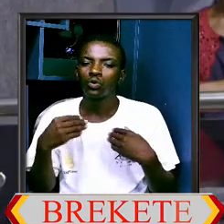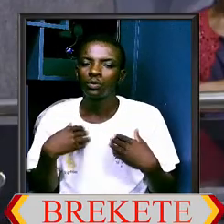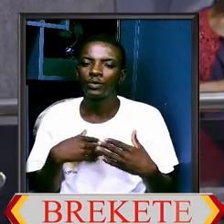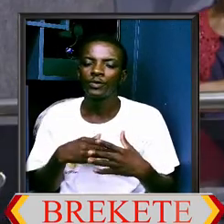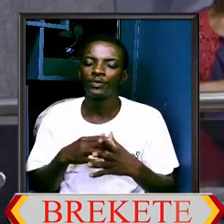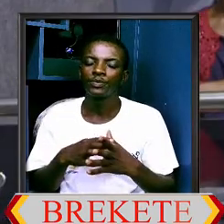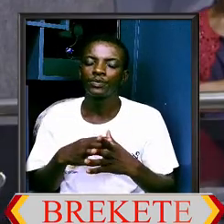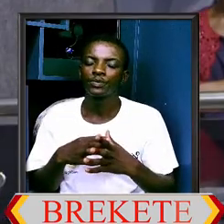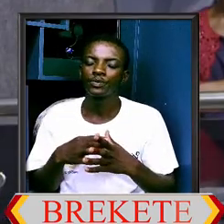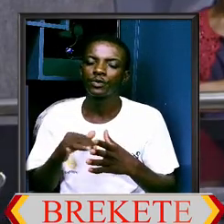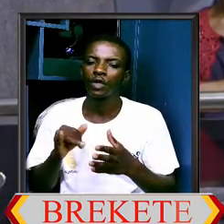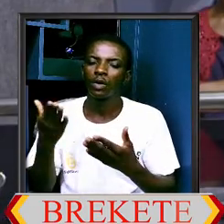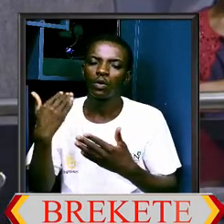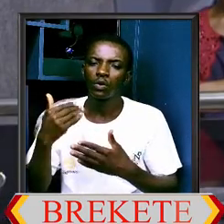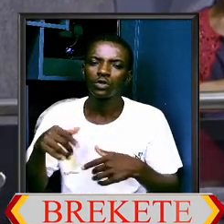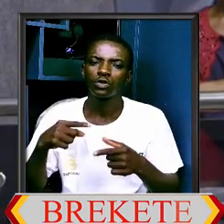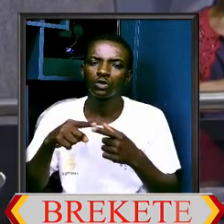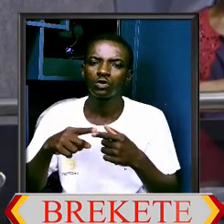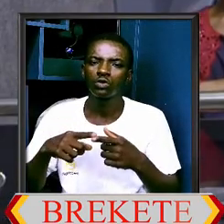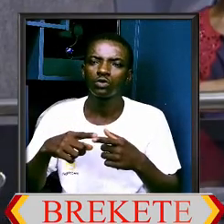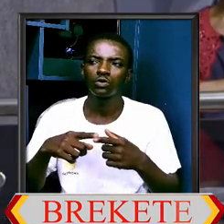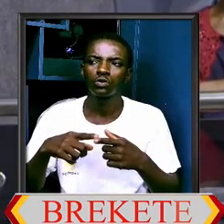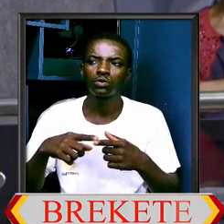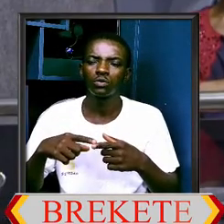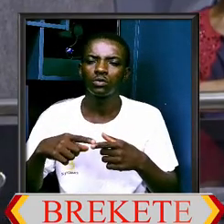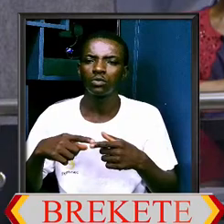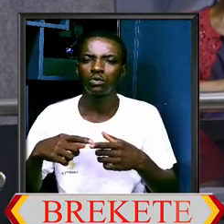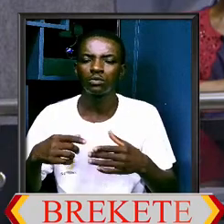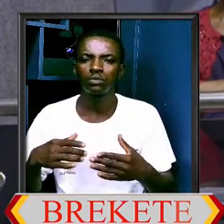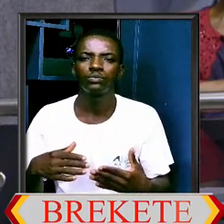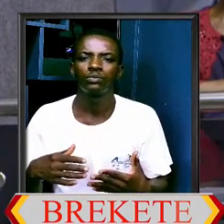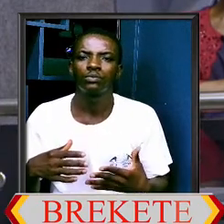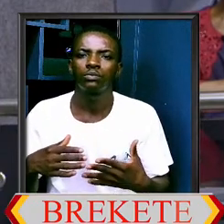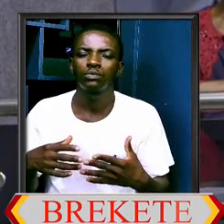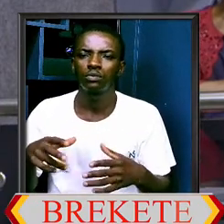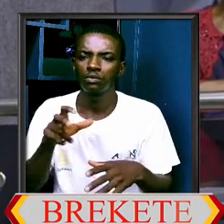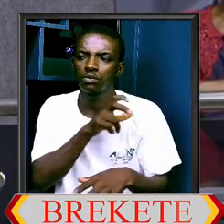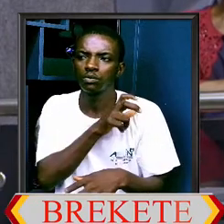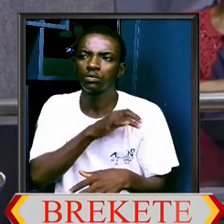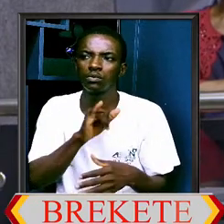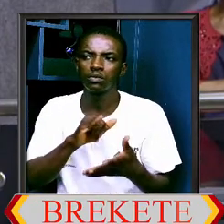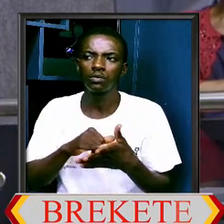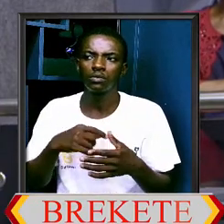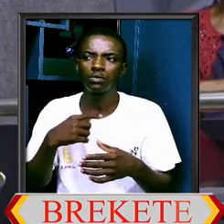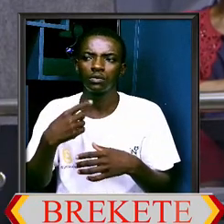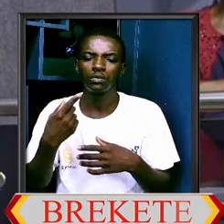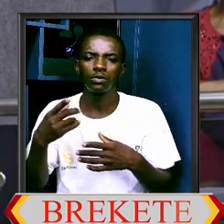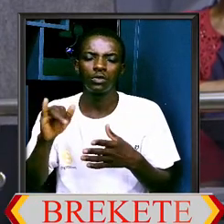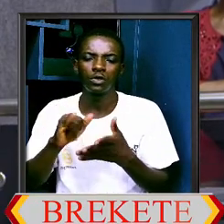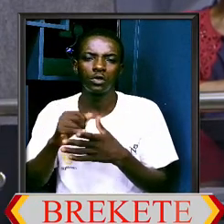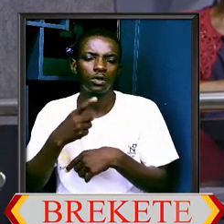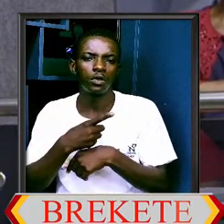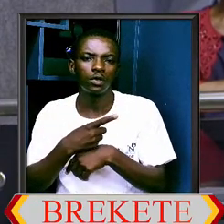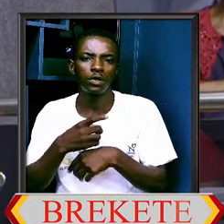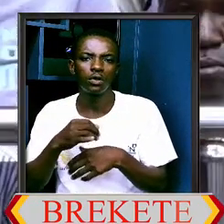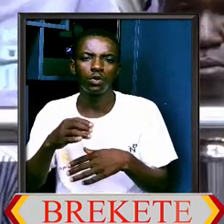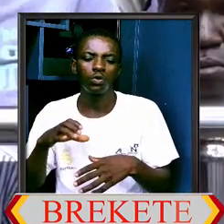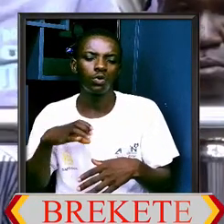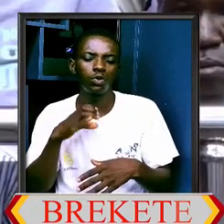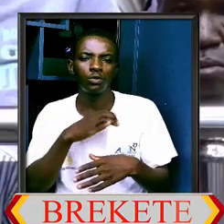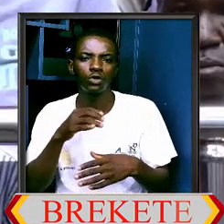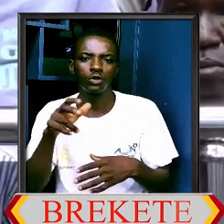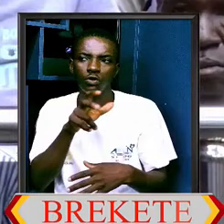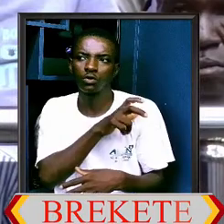nobody. So I was like going to police one place to another here. There is that day that one commissioner